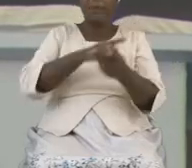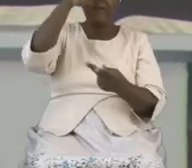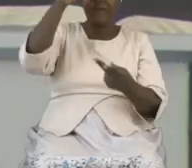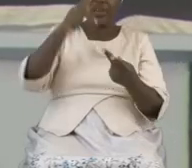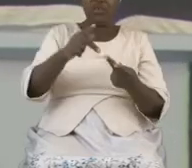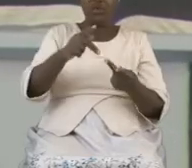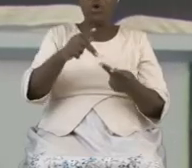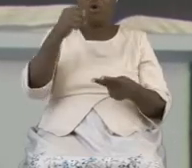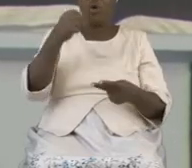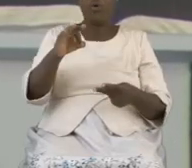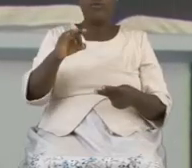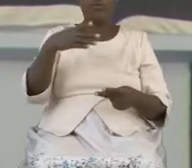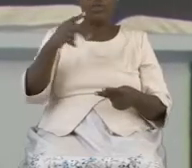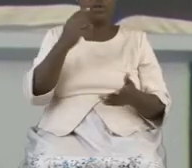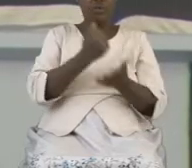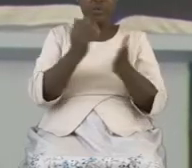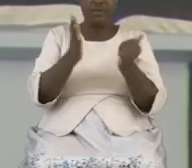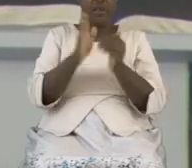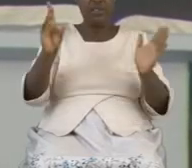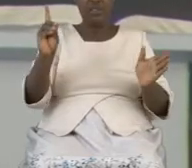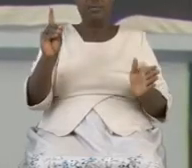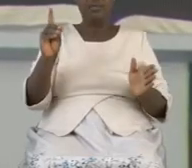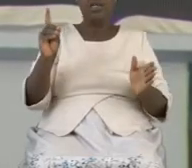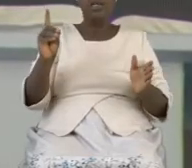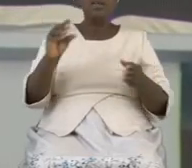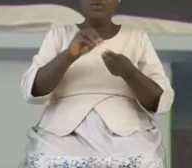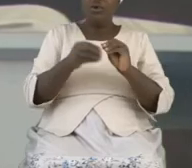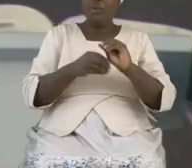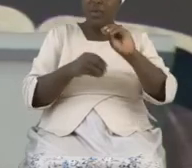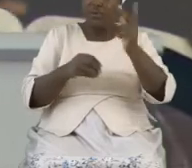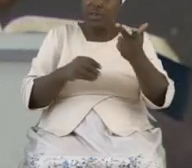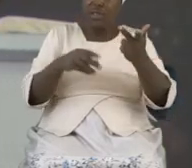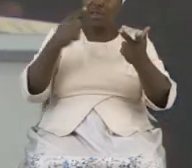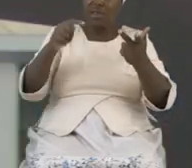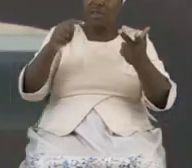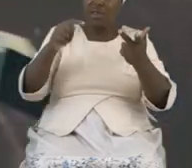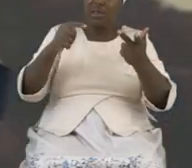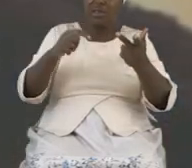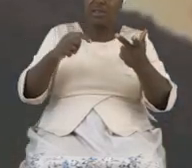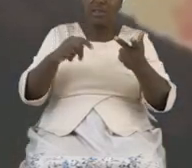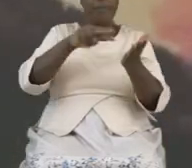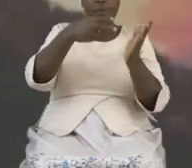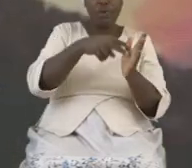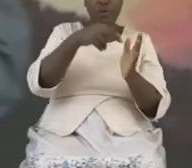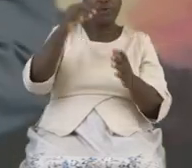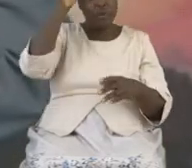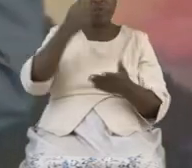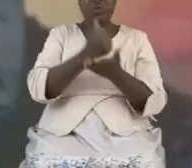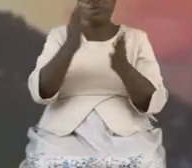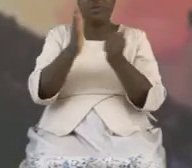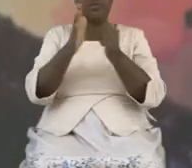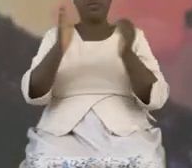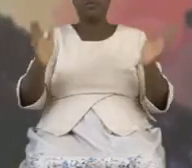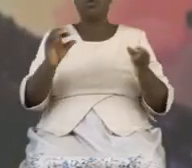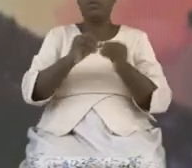the crucified. Number three, the purpose of his crucifixion. Number one,